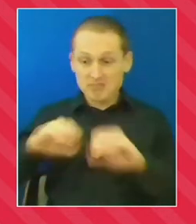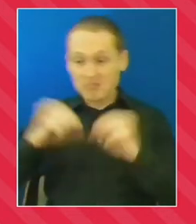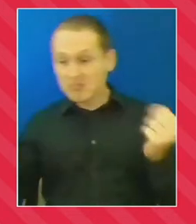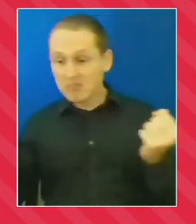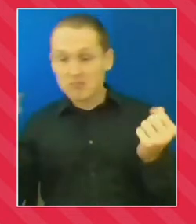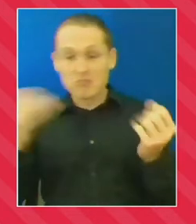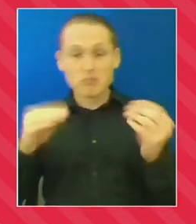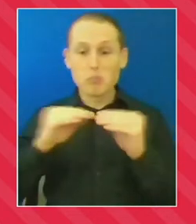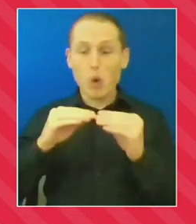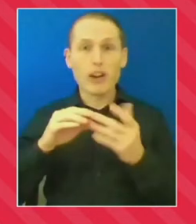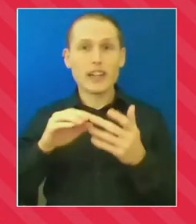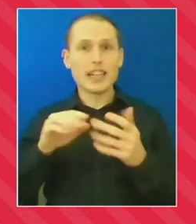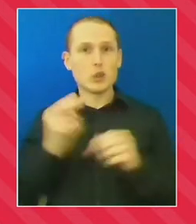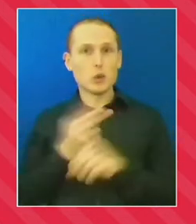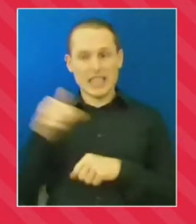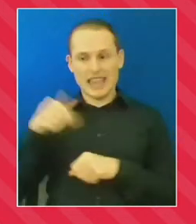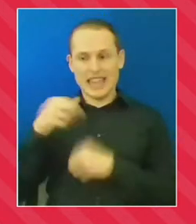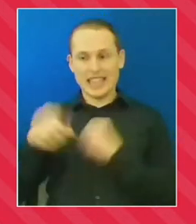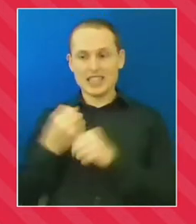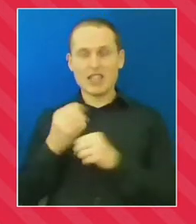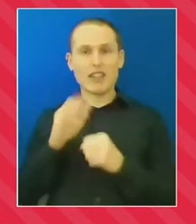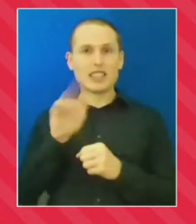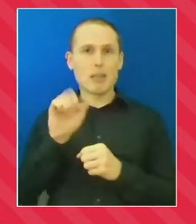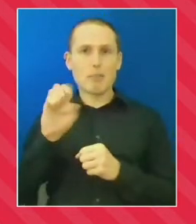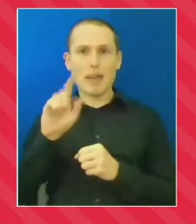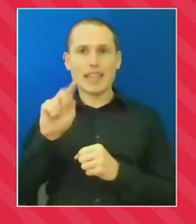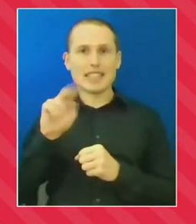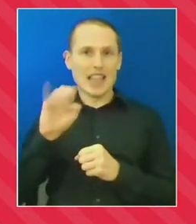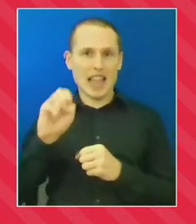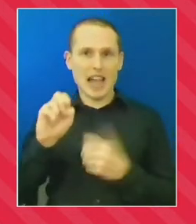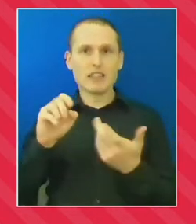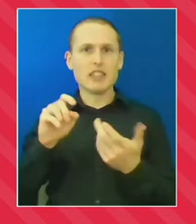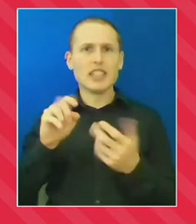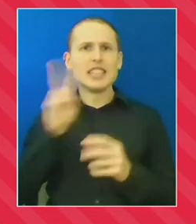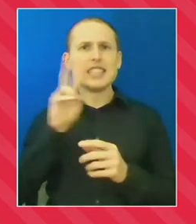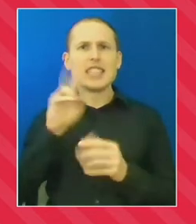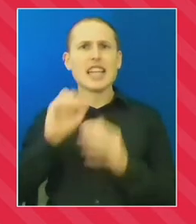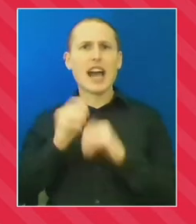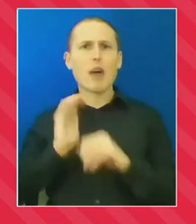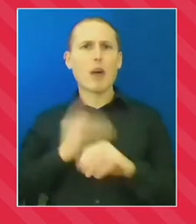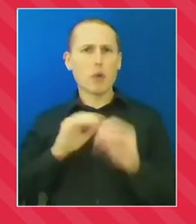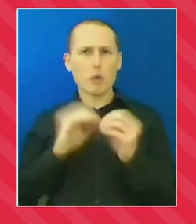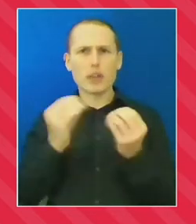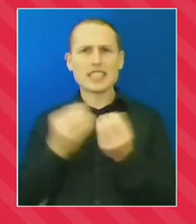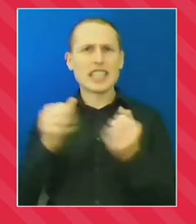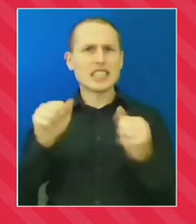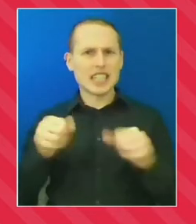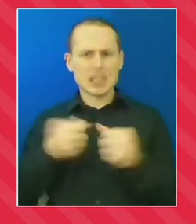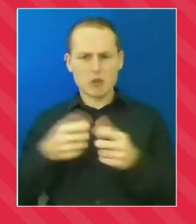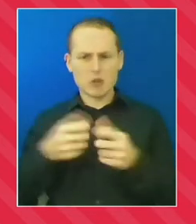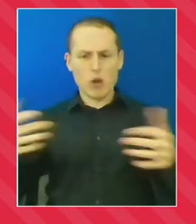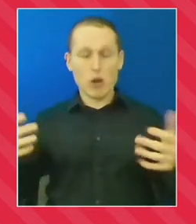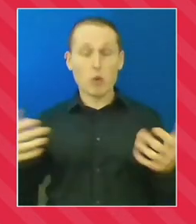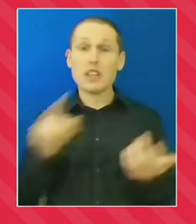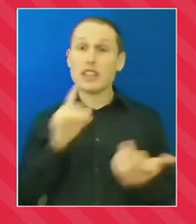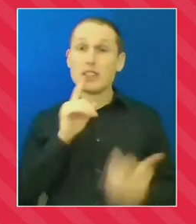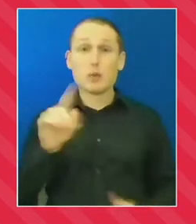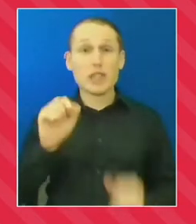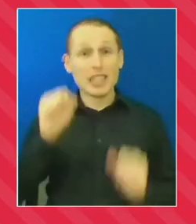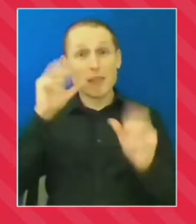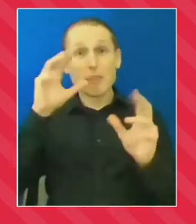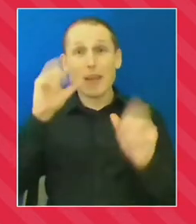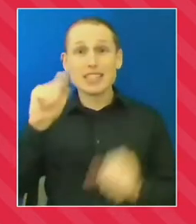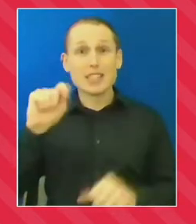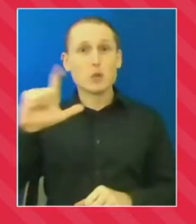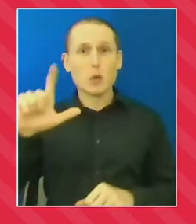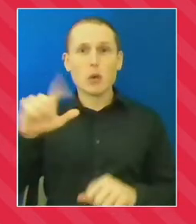baseline, but really looking at how we can grow as an organization. It's an amazing tool. And the best part is the one-on-one consultation